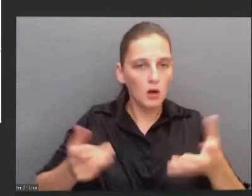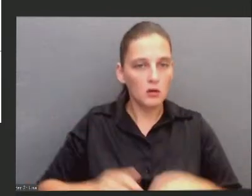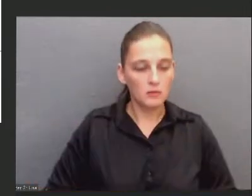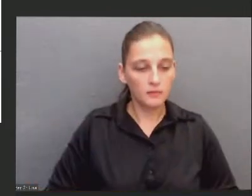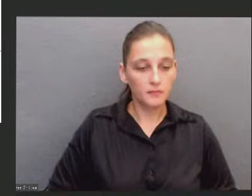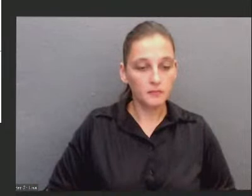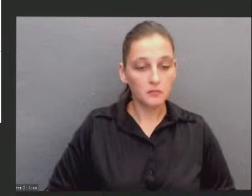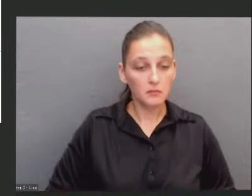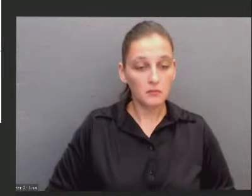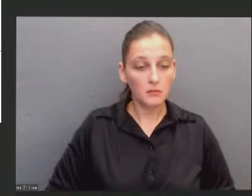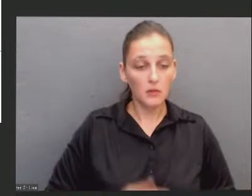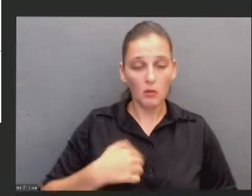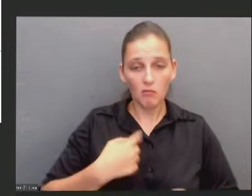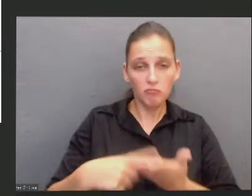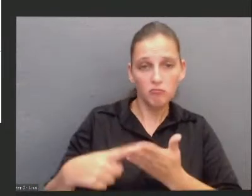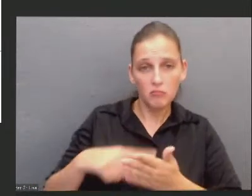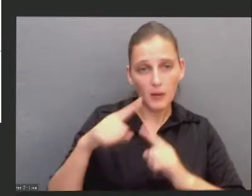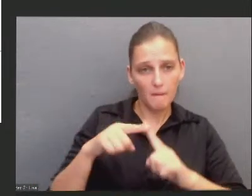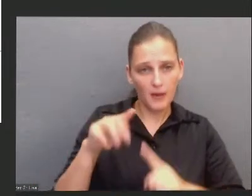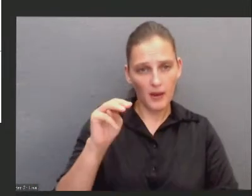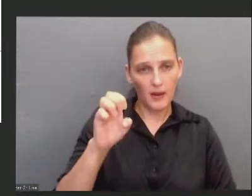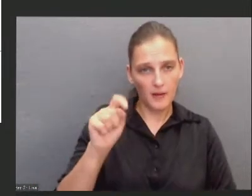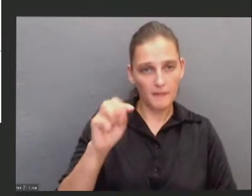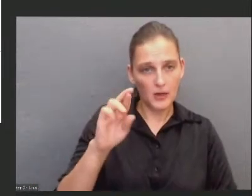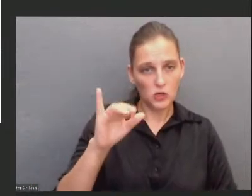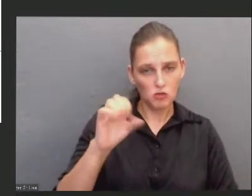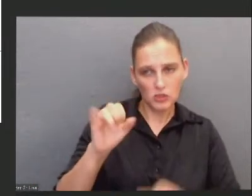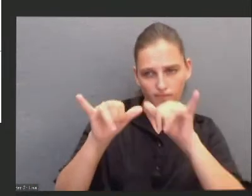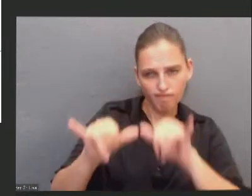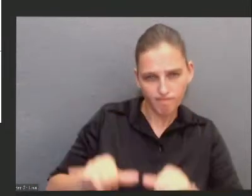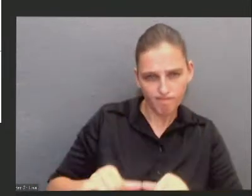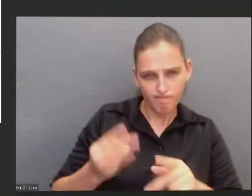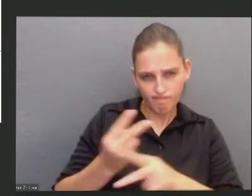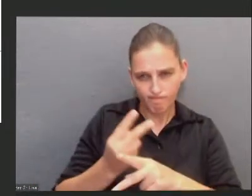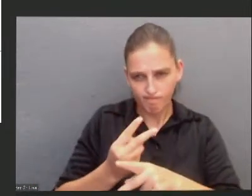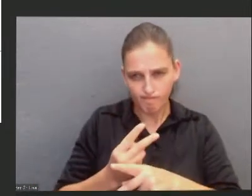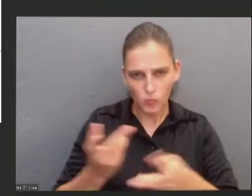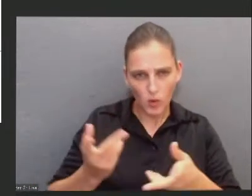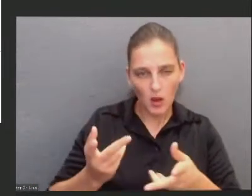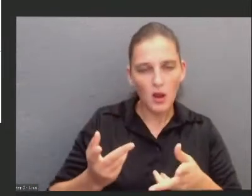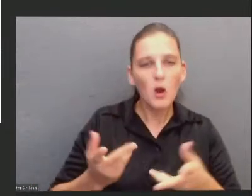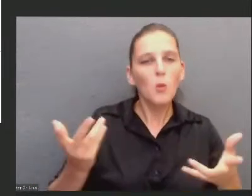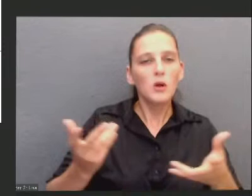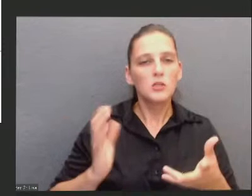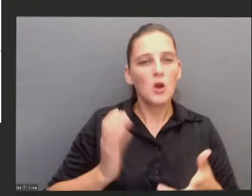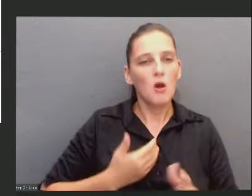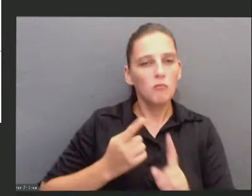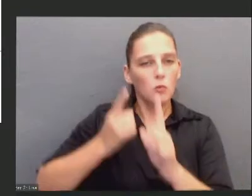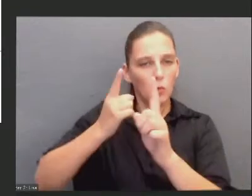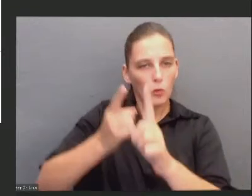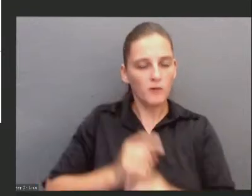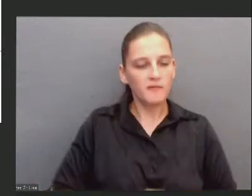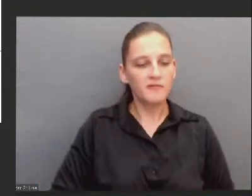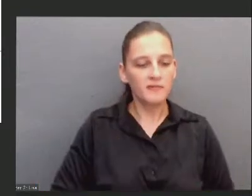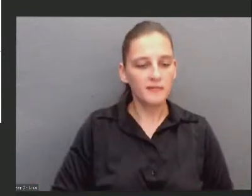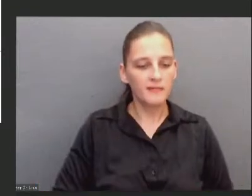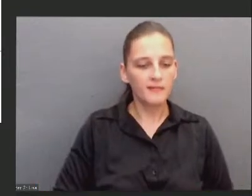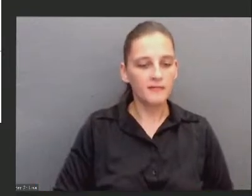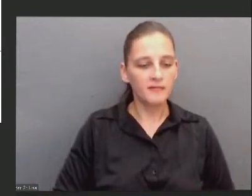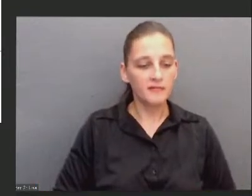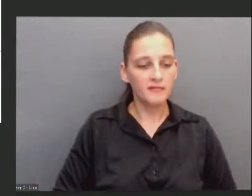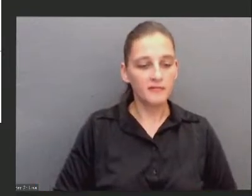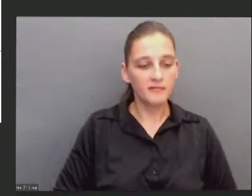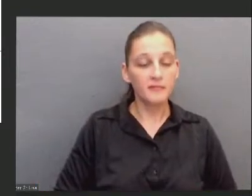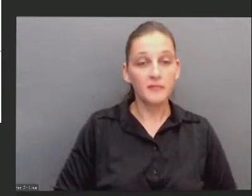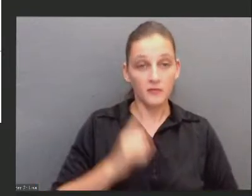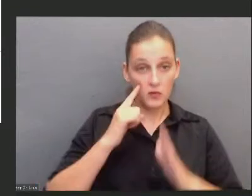metrics and check in and see how we're doing, where are we trying to go? What's our destination? If you go back to the plane